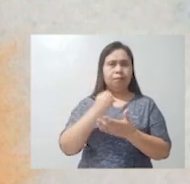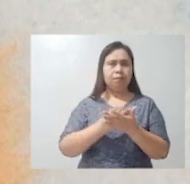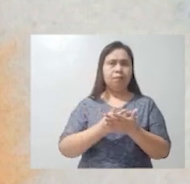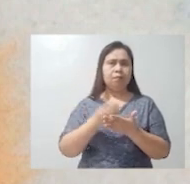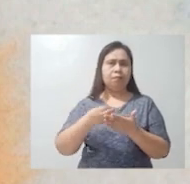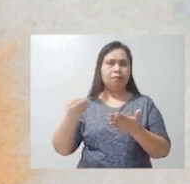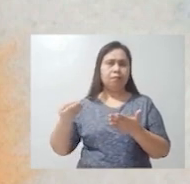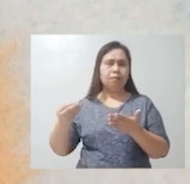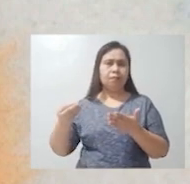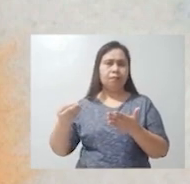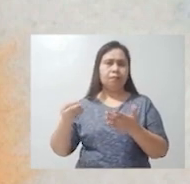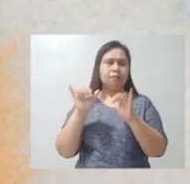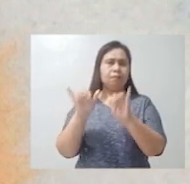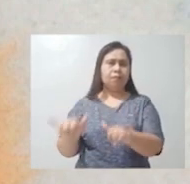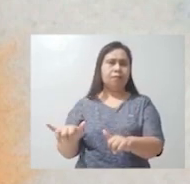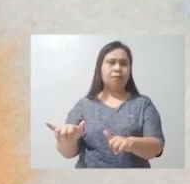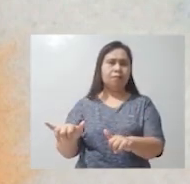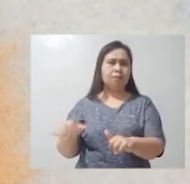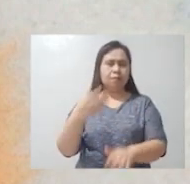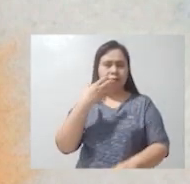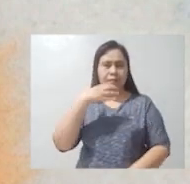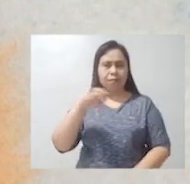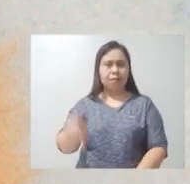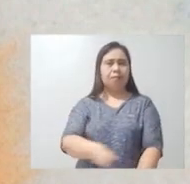hotter much longer than others?